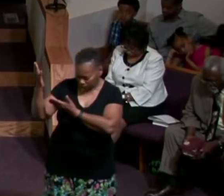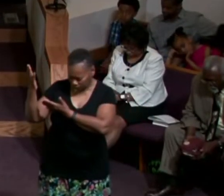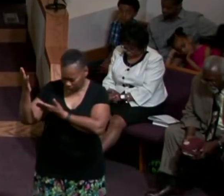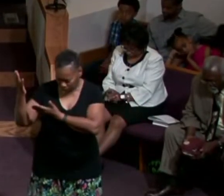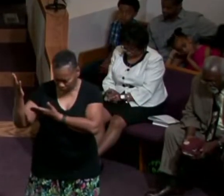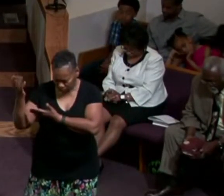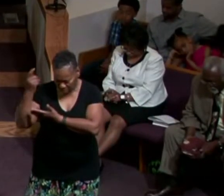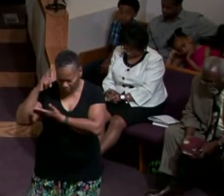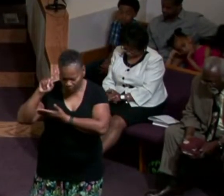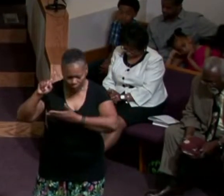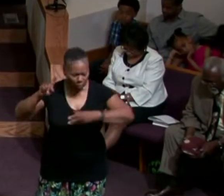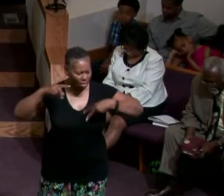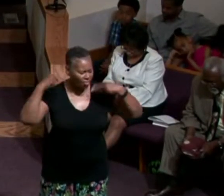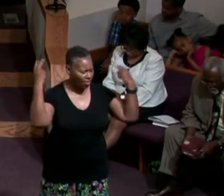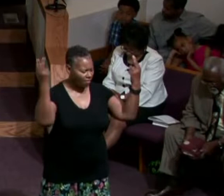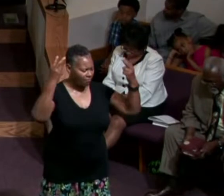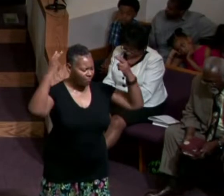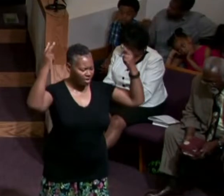for the victory.